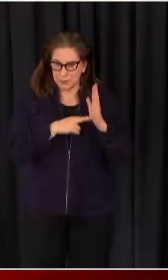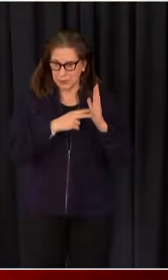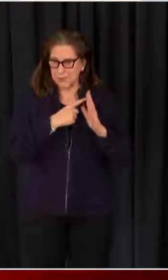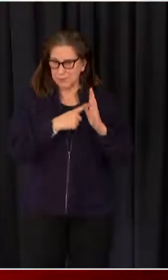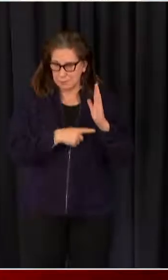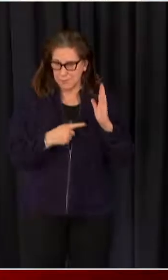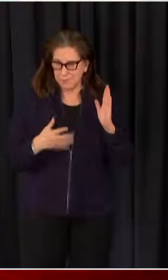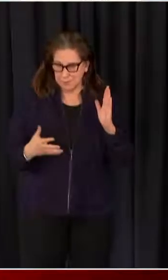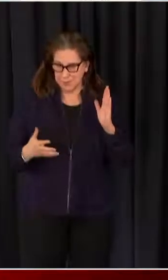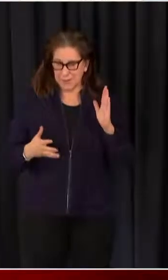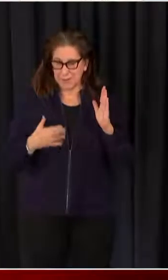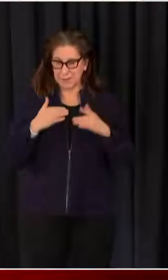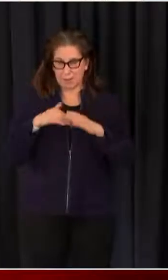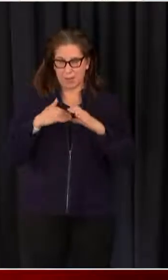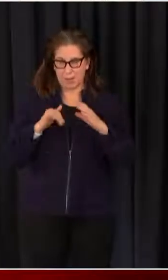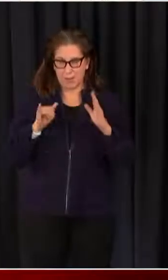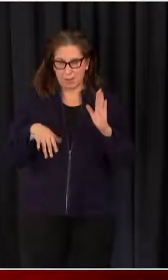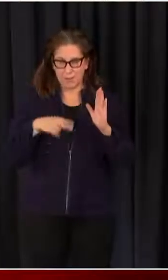to